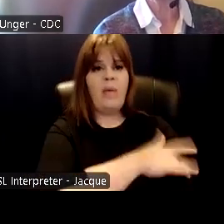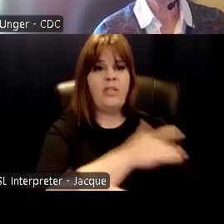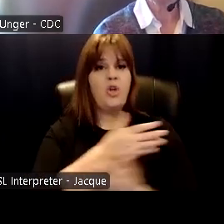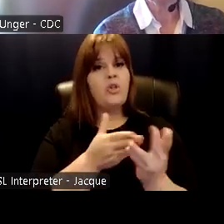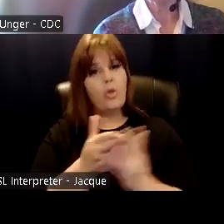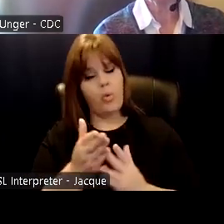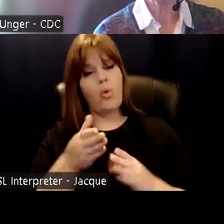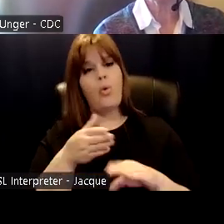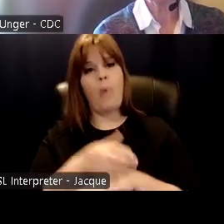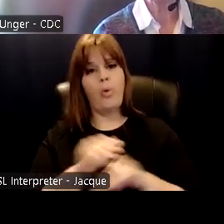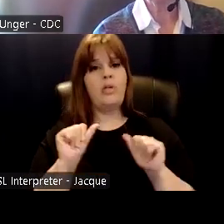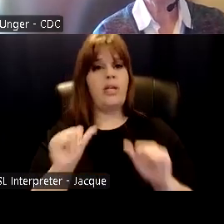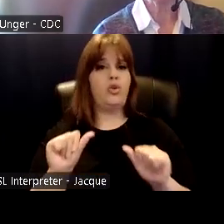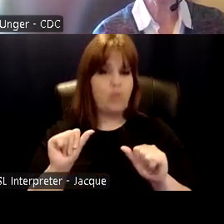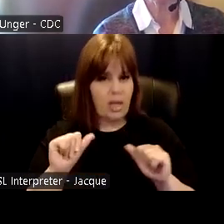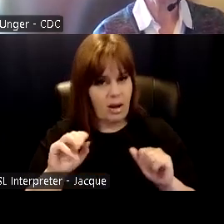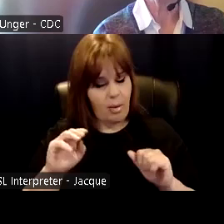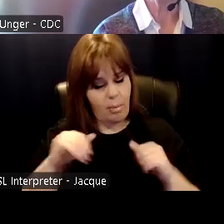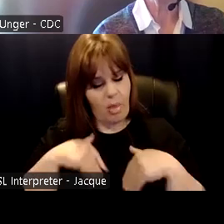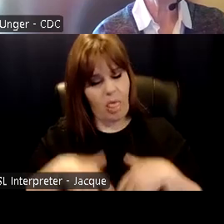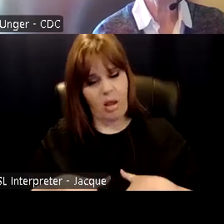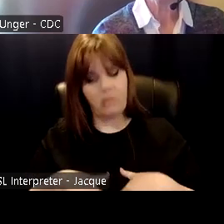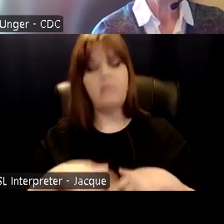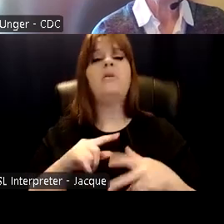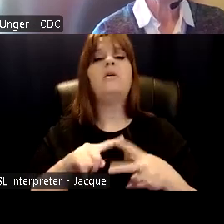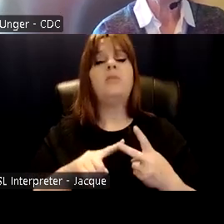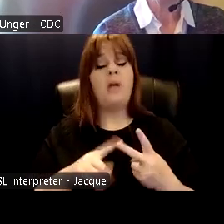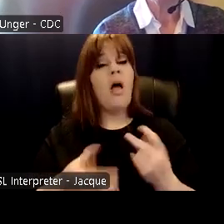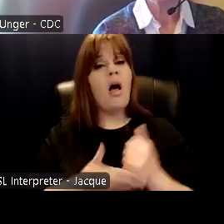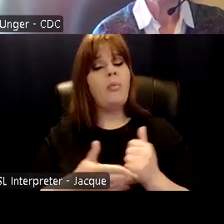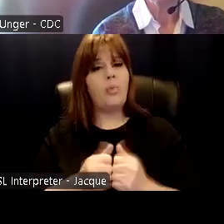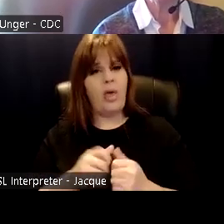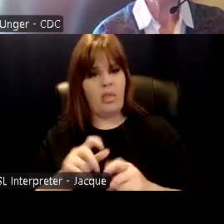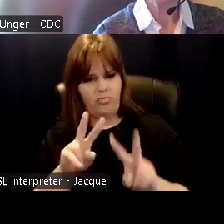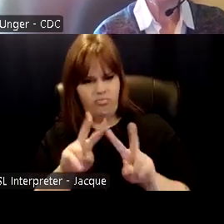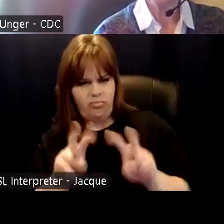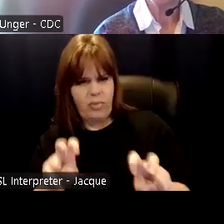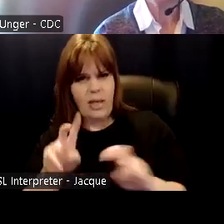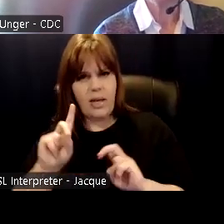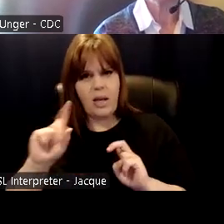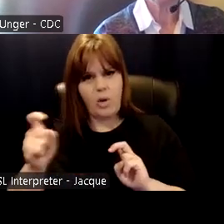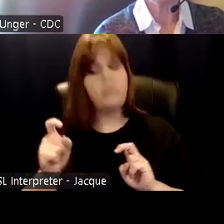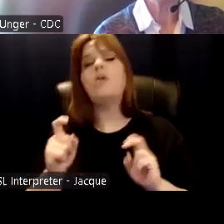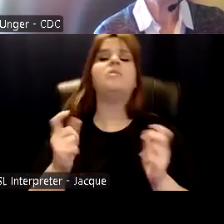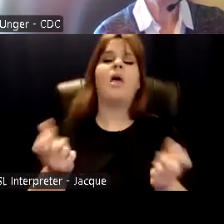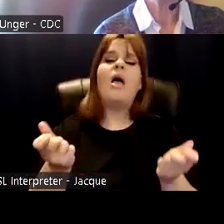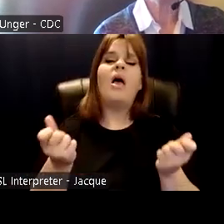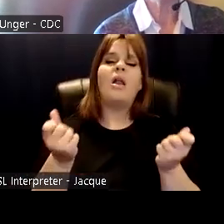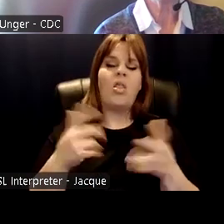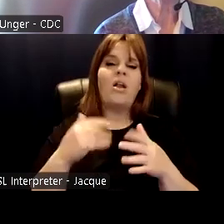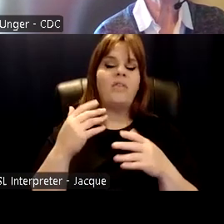They shared information on symptom management and diagnosis, and a lot of this information can be accessed at